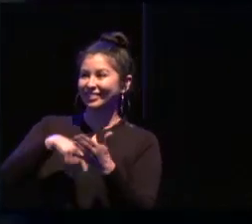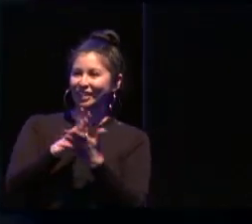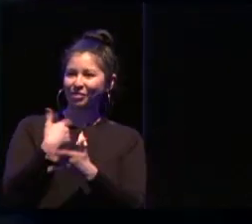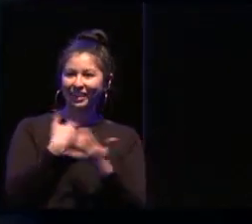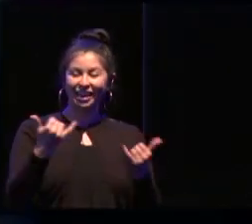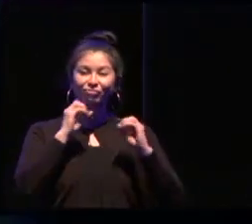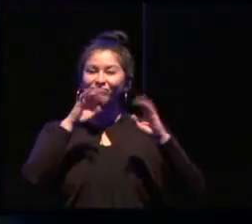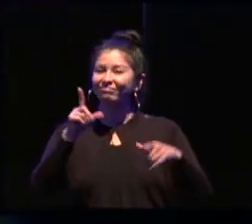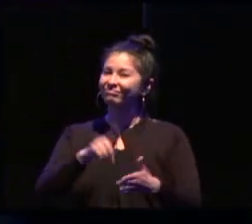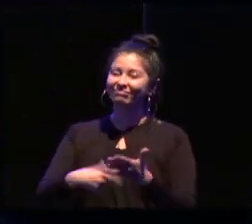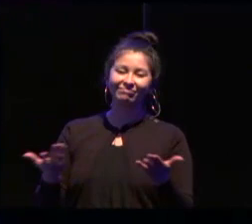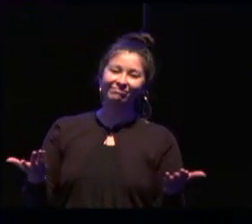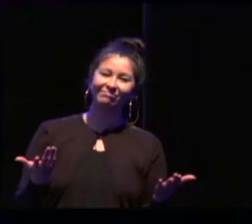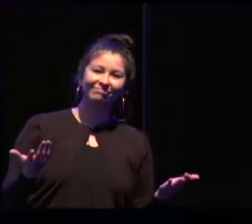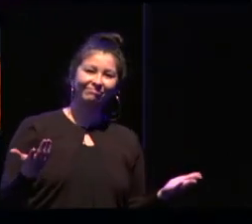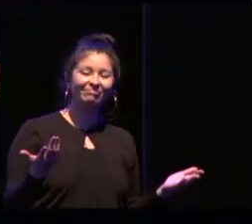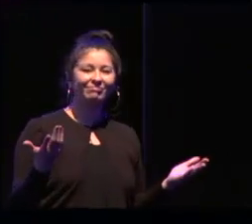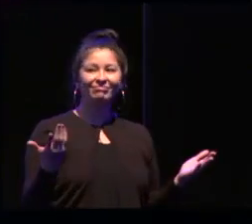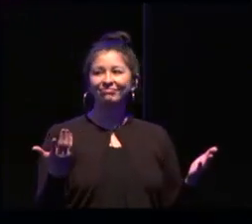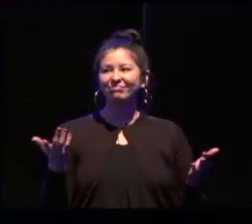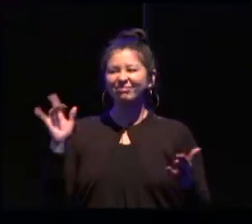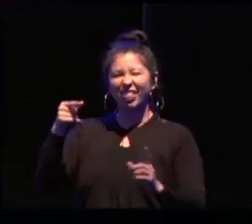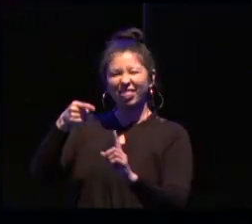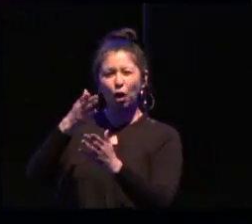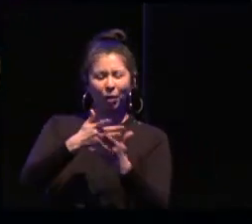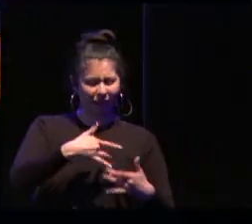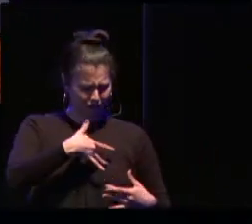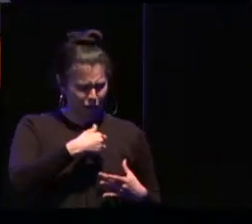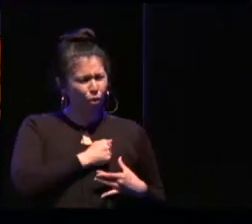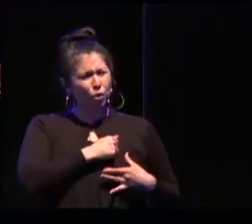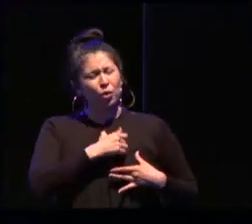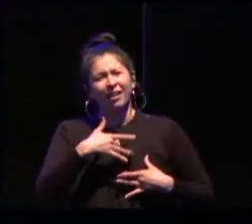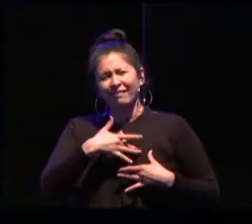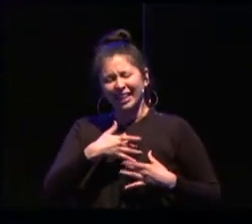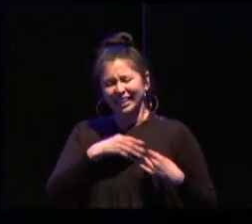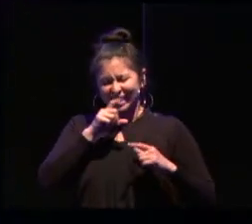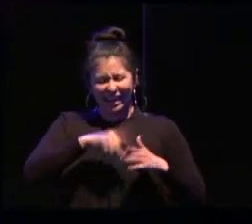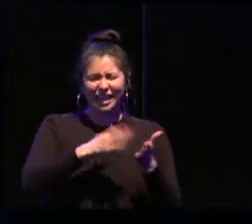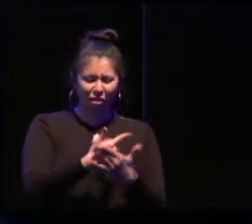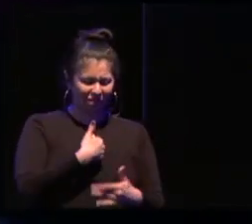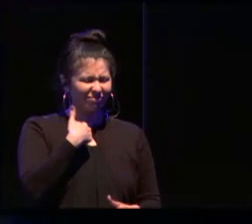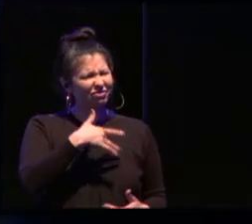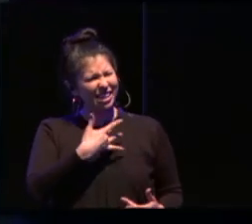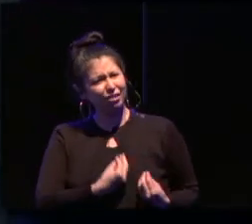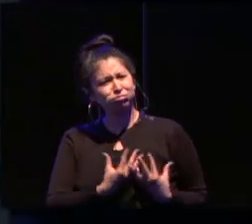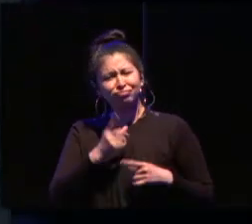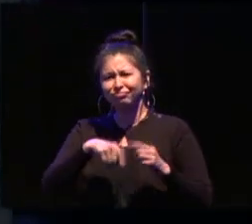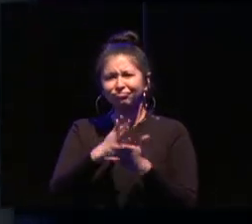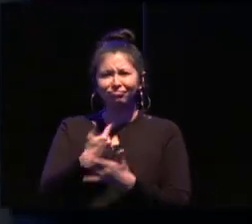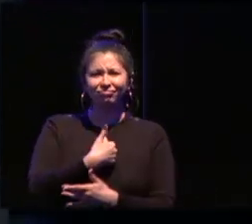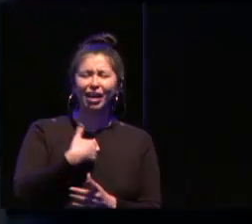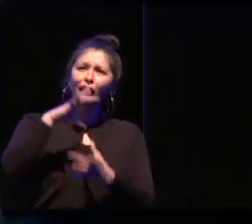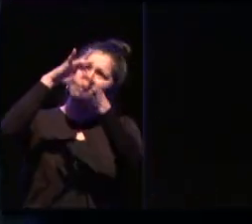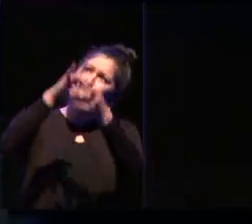stomping us now. Oh, just hit that part in your chest, that thymus, and just say, ain't nothing stopping me. I'm one